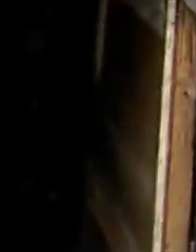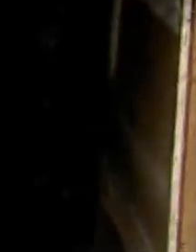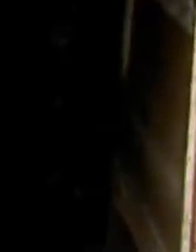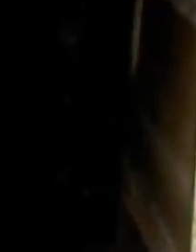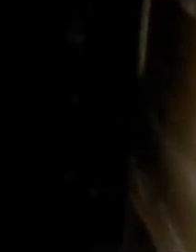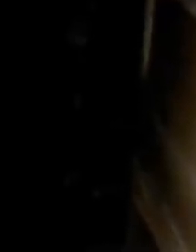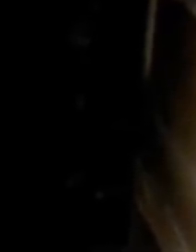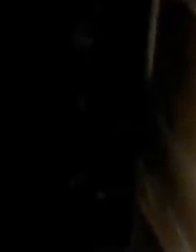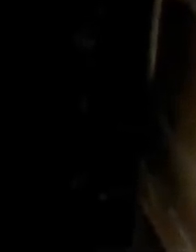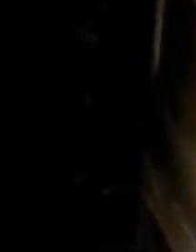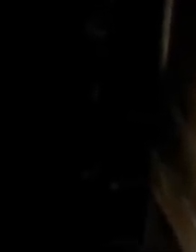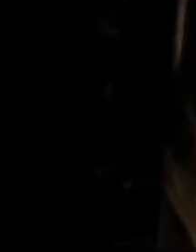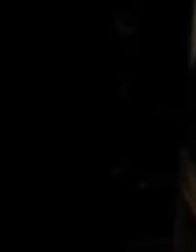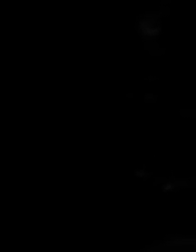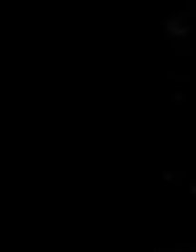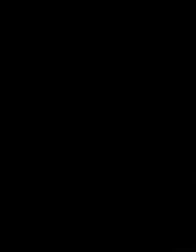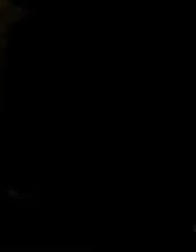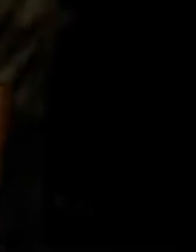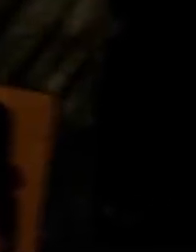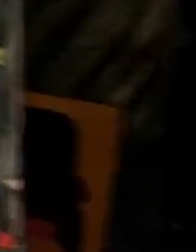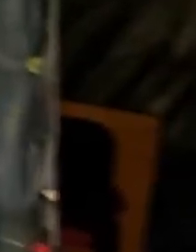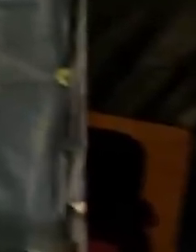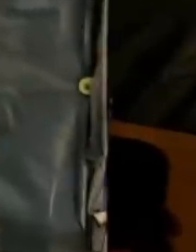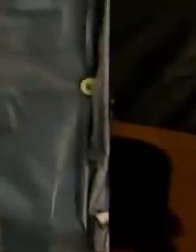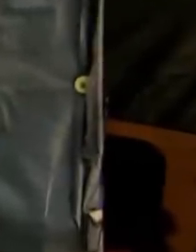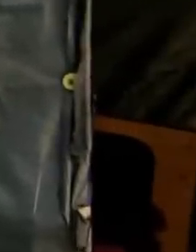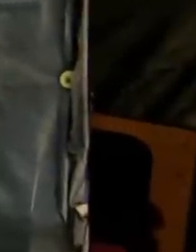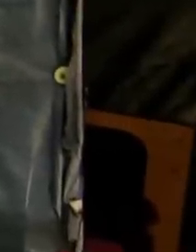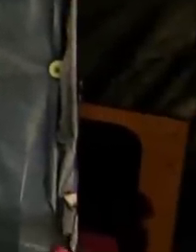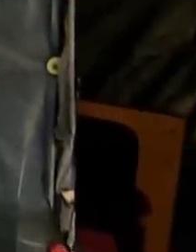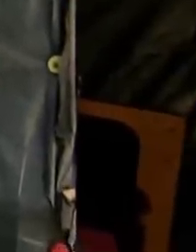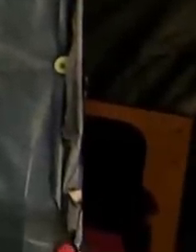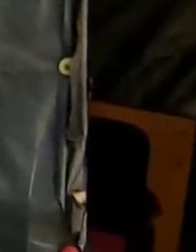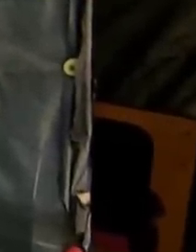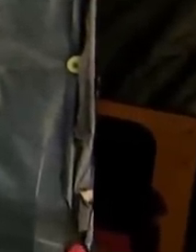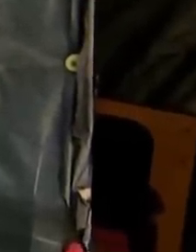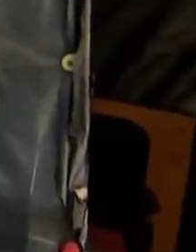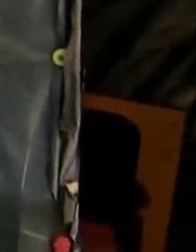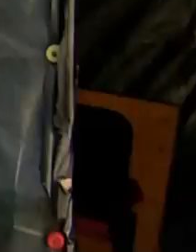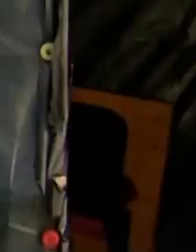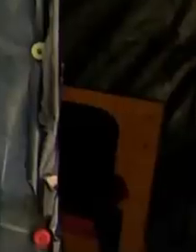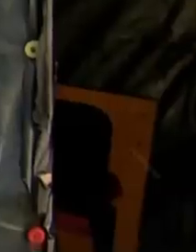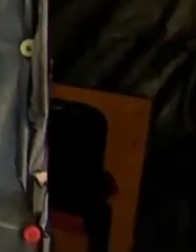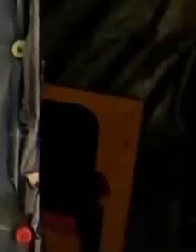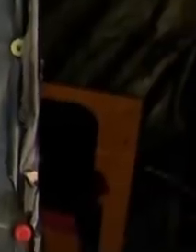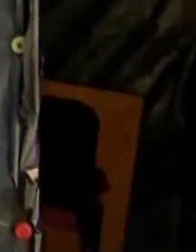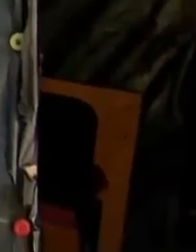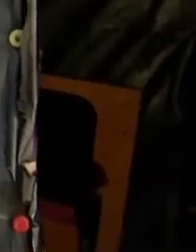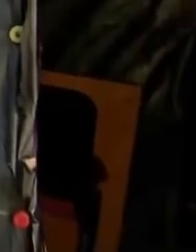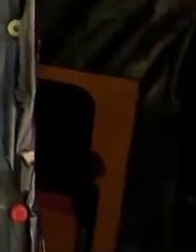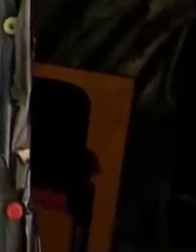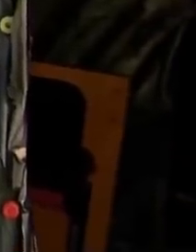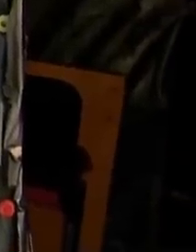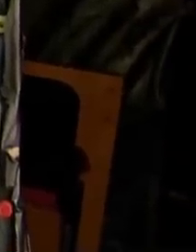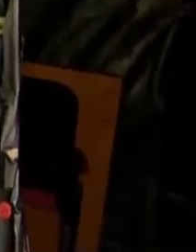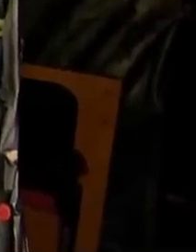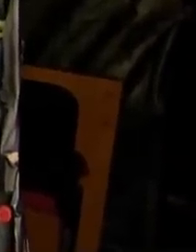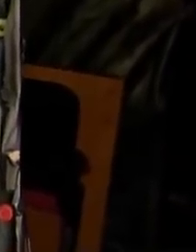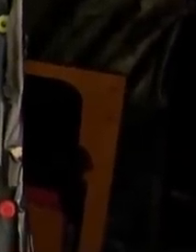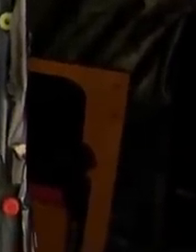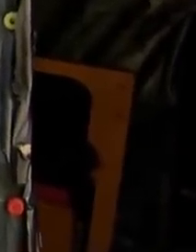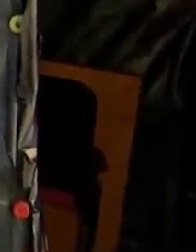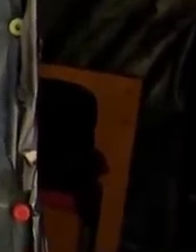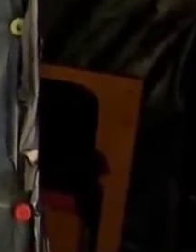broke in. Bah! Is that your mother crying in there? Yes, yes. The one that I just spoke to in the van? They were dragging her.